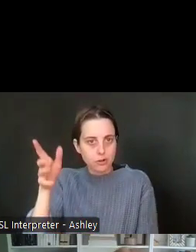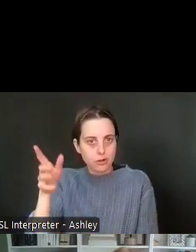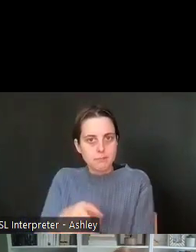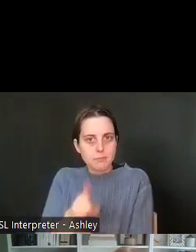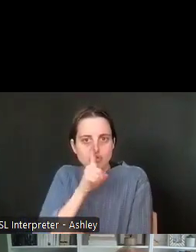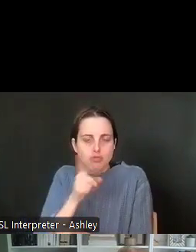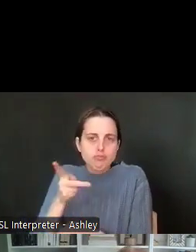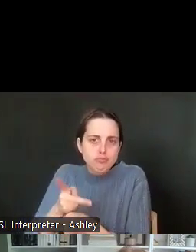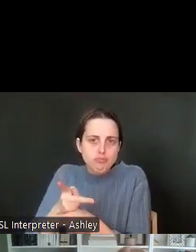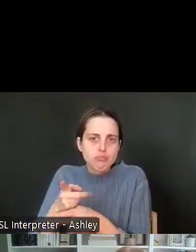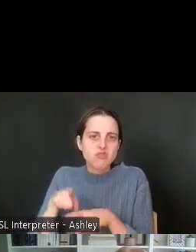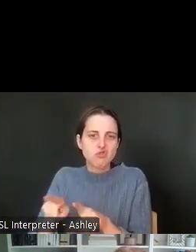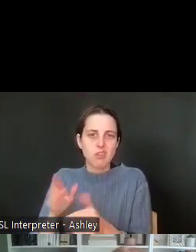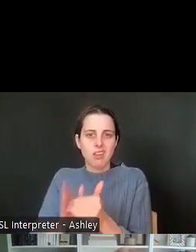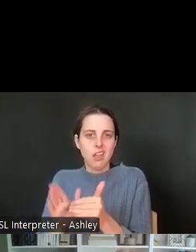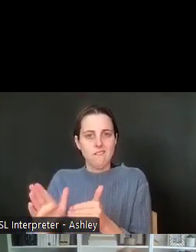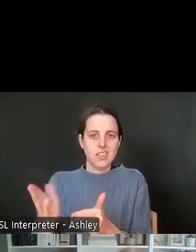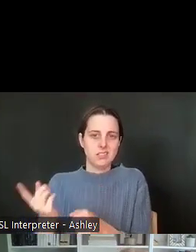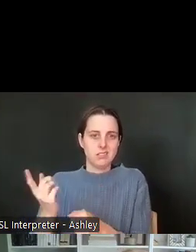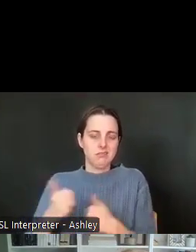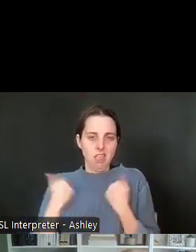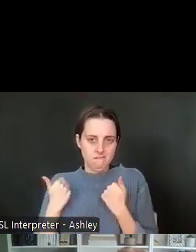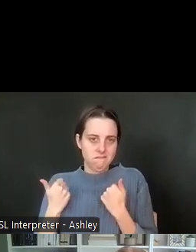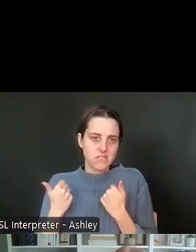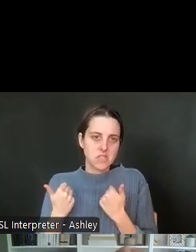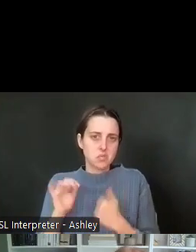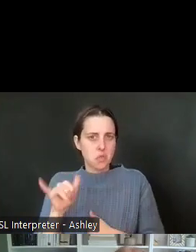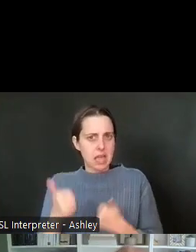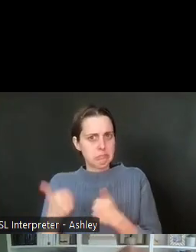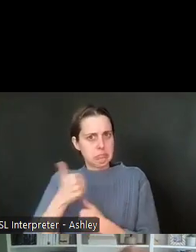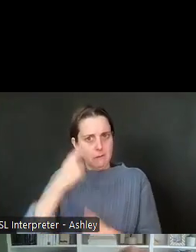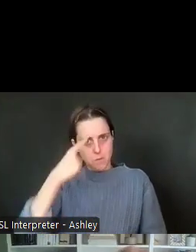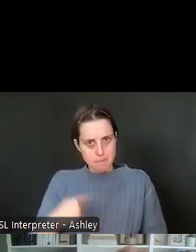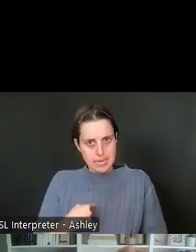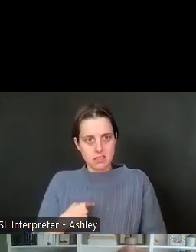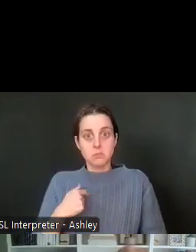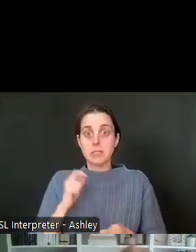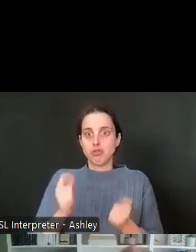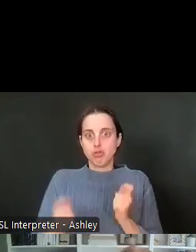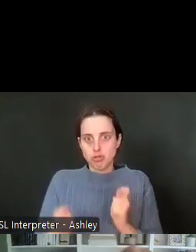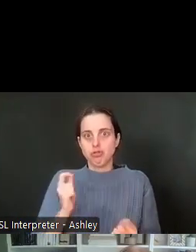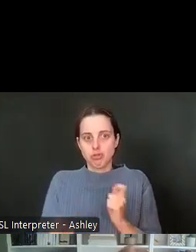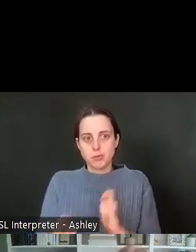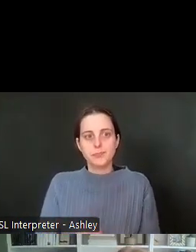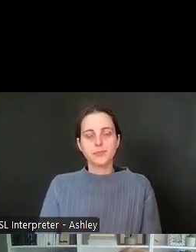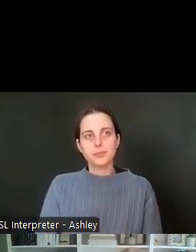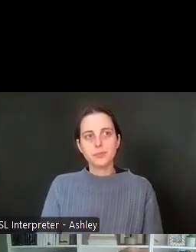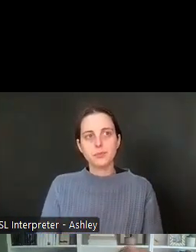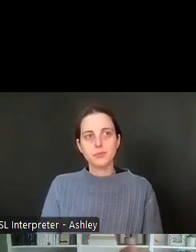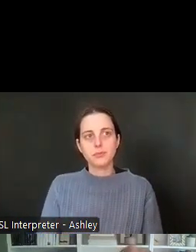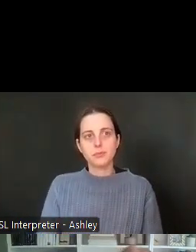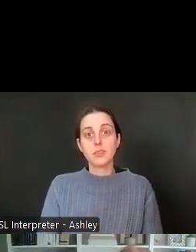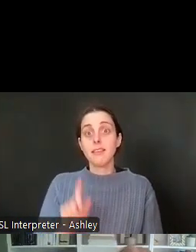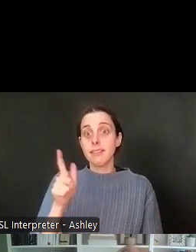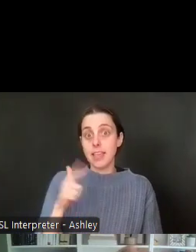we won't go through all of these, but as you see these seasons of life, whether it's when I went back to Evergreen as an adjunct faculty, and I